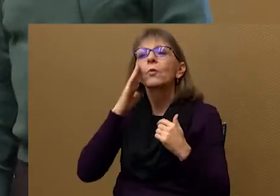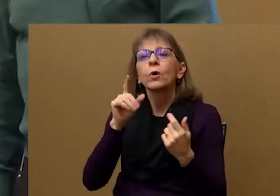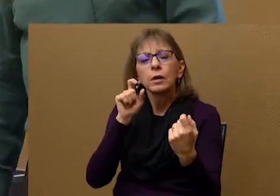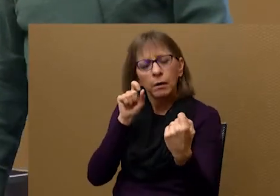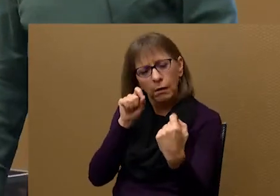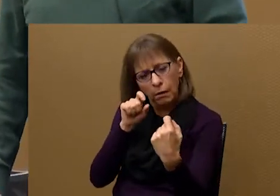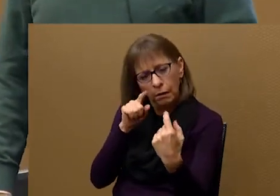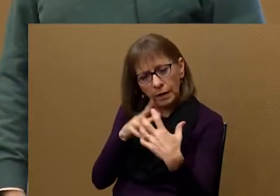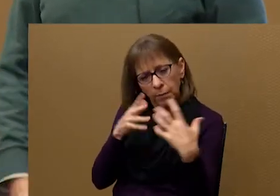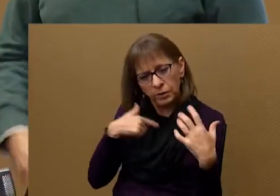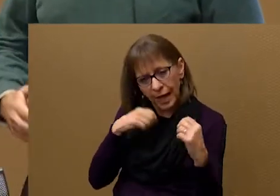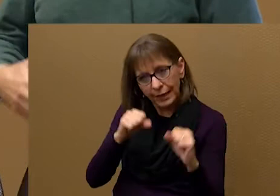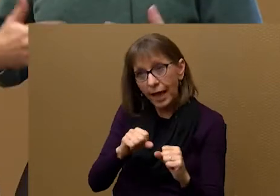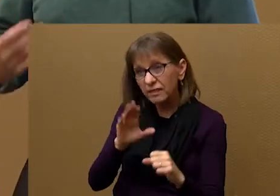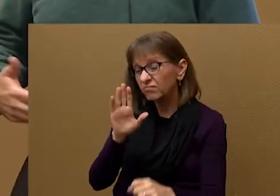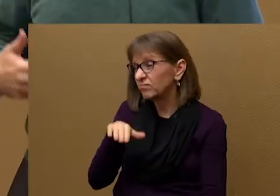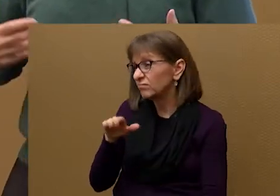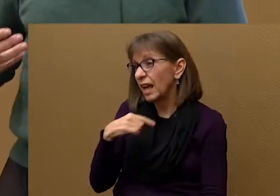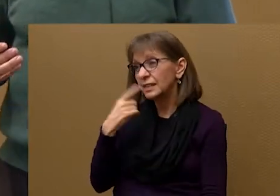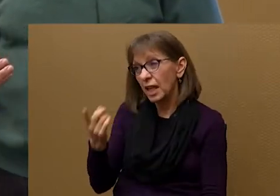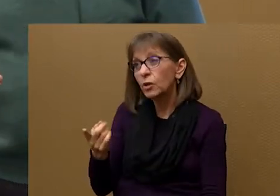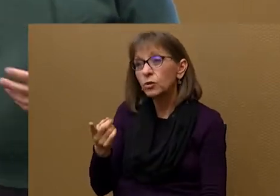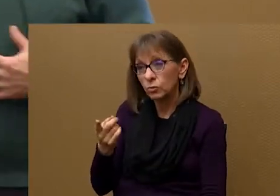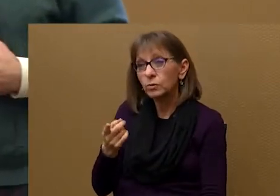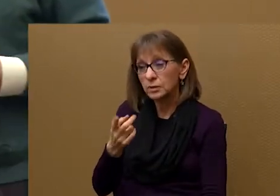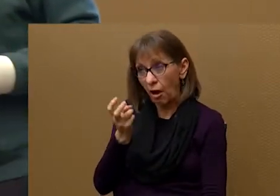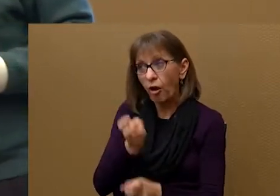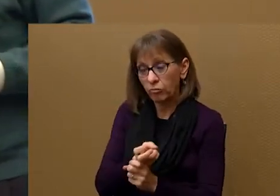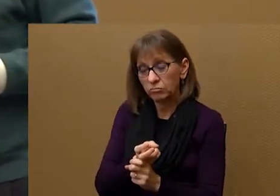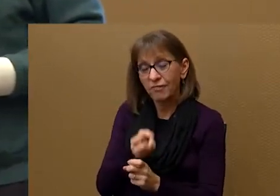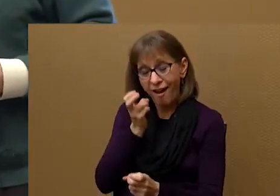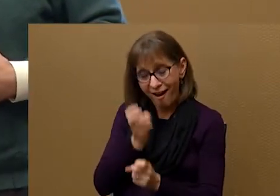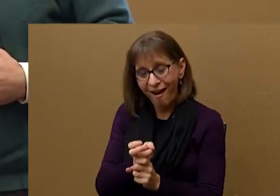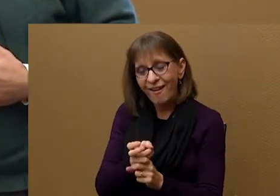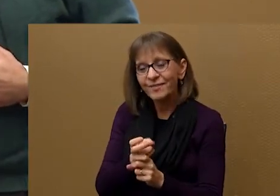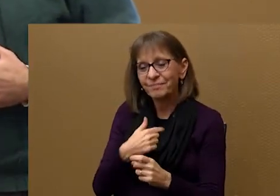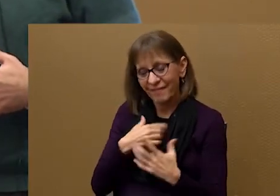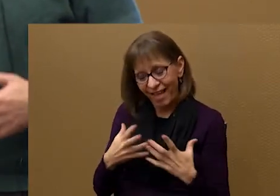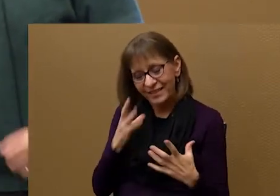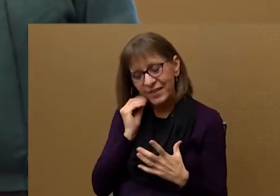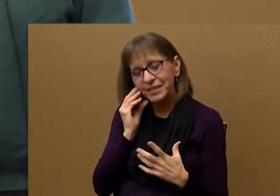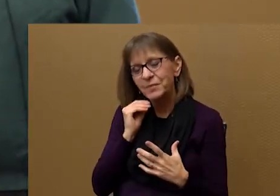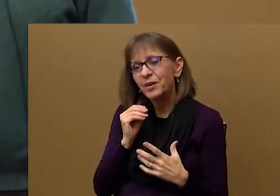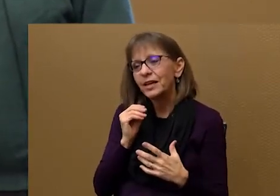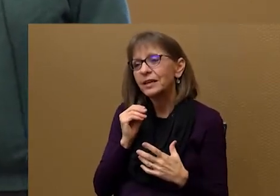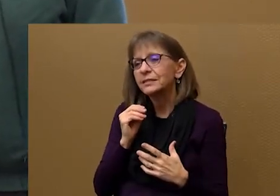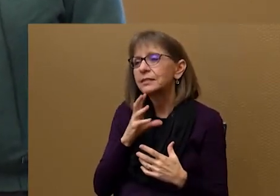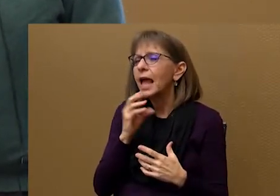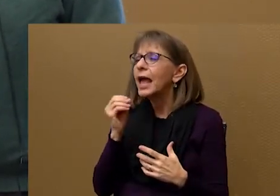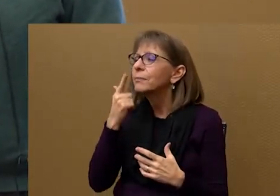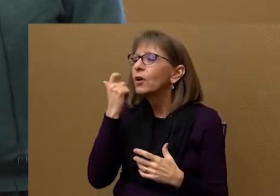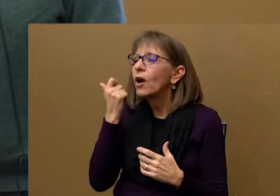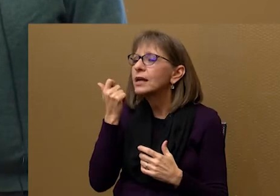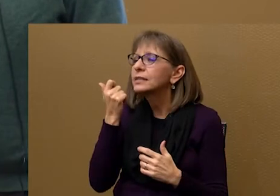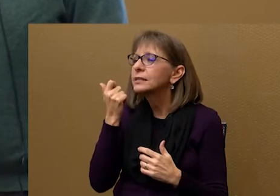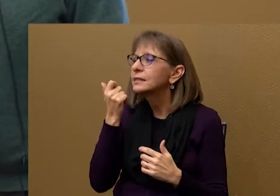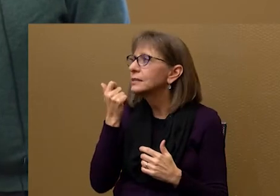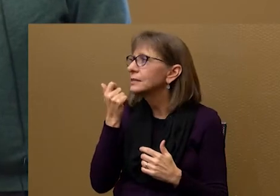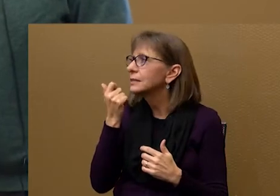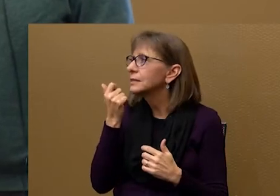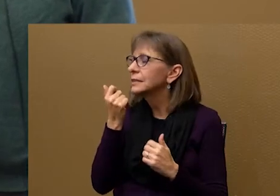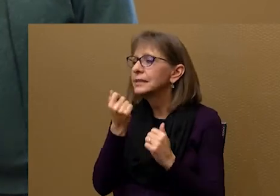challenge. So I would empathize as best I could, and I can tell you, I know just how hard it is from